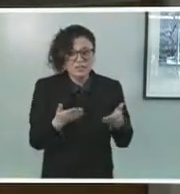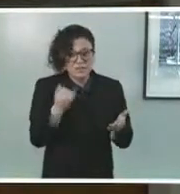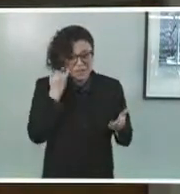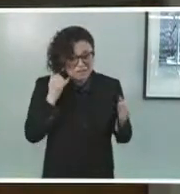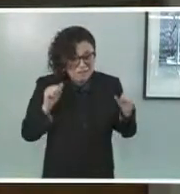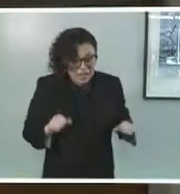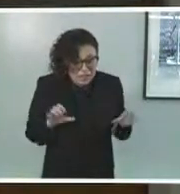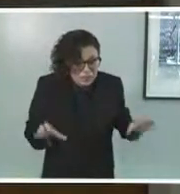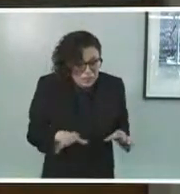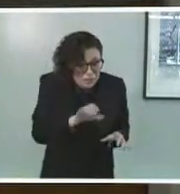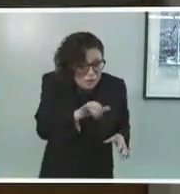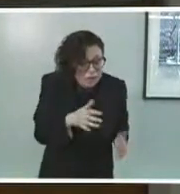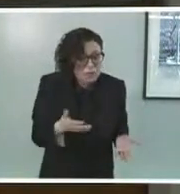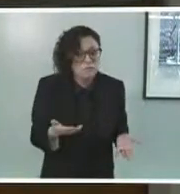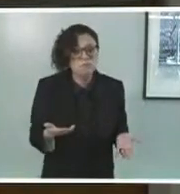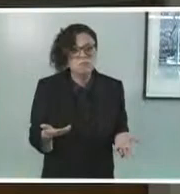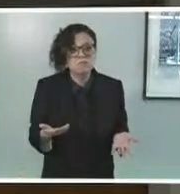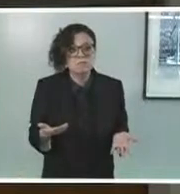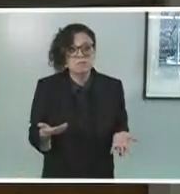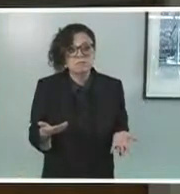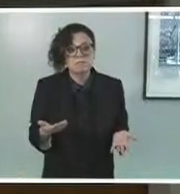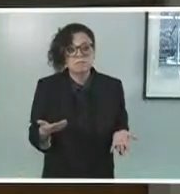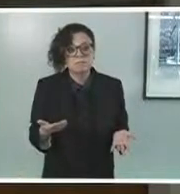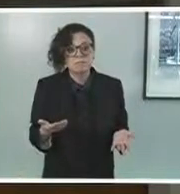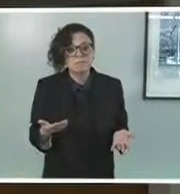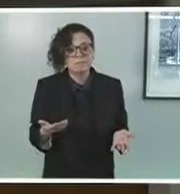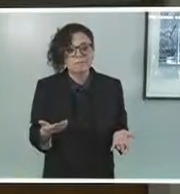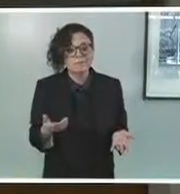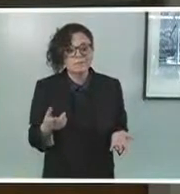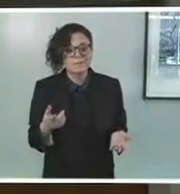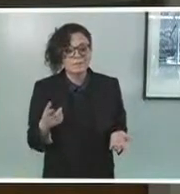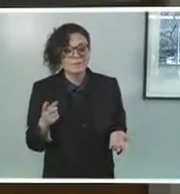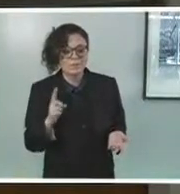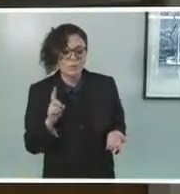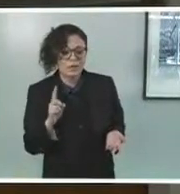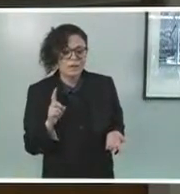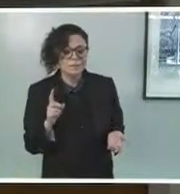do it in a way where it is